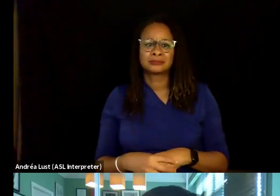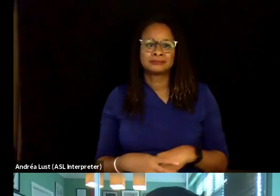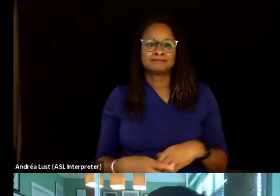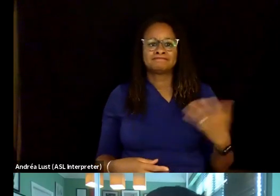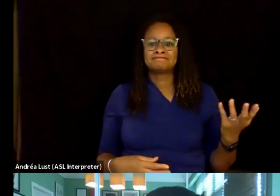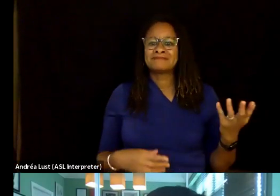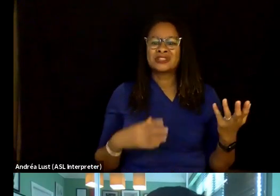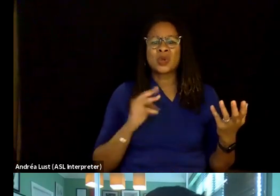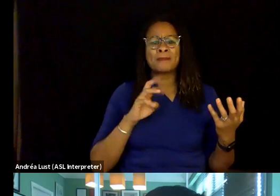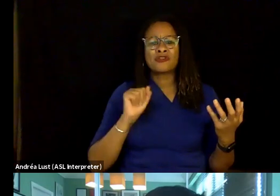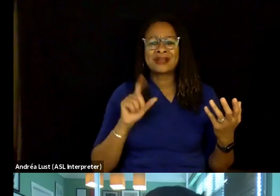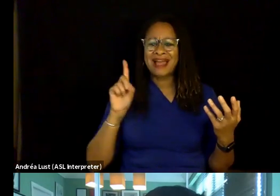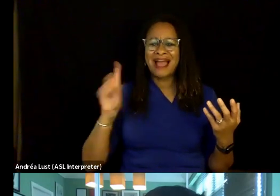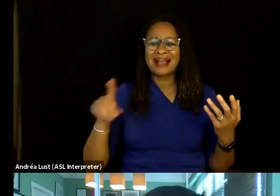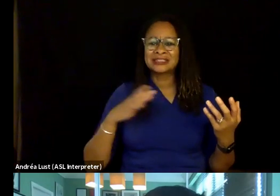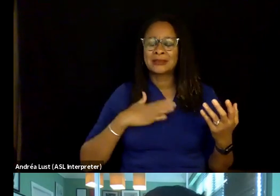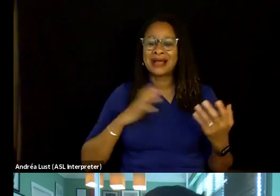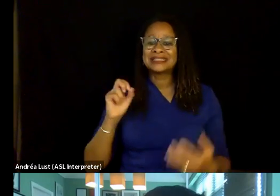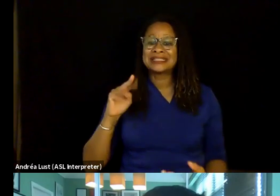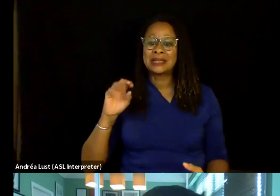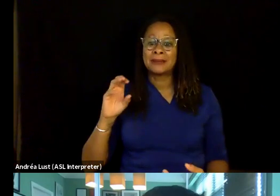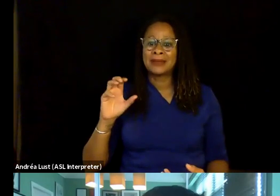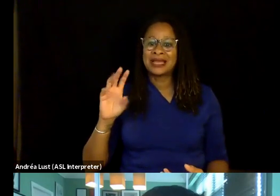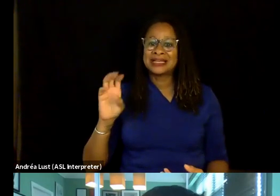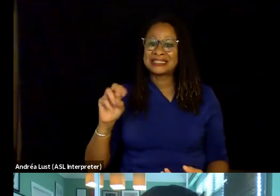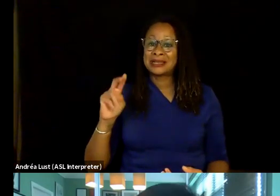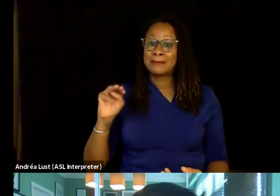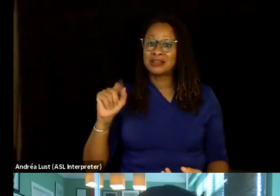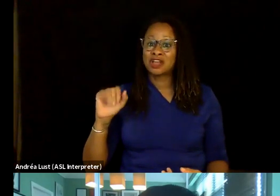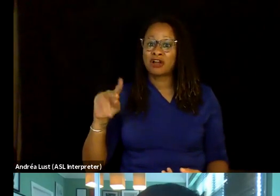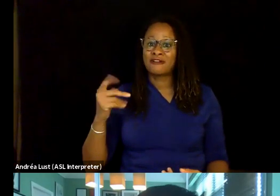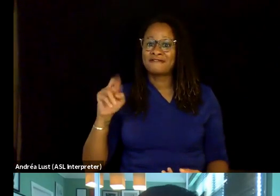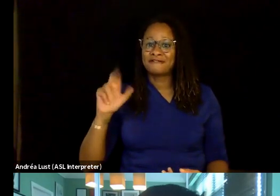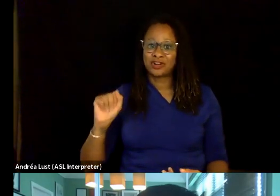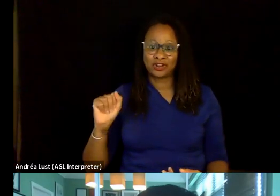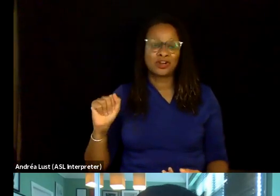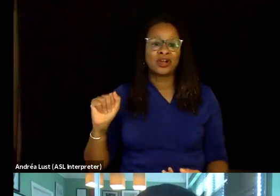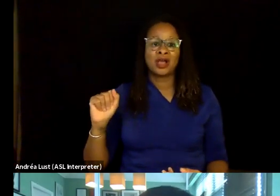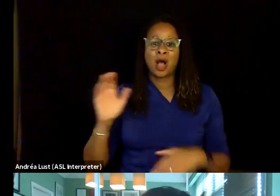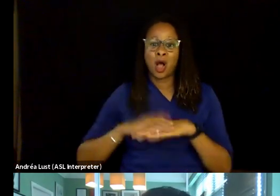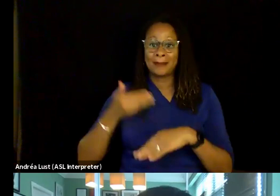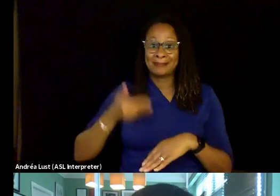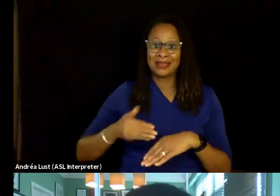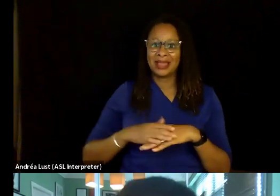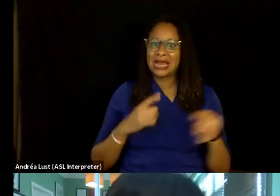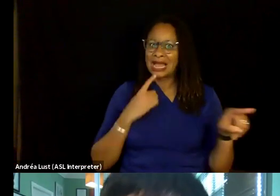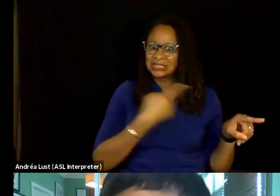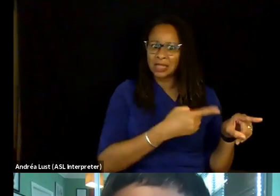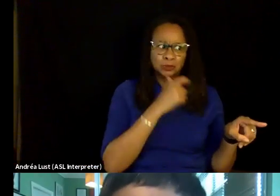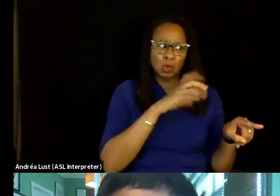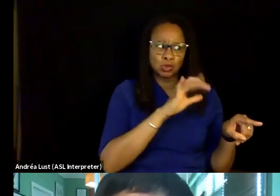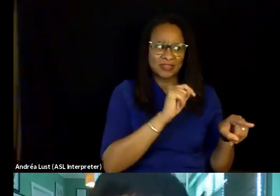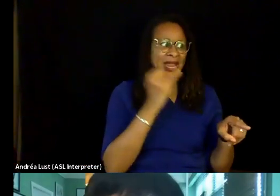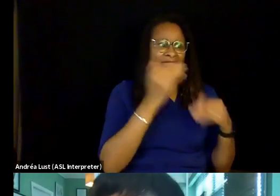my cinematographer to turn the camera on me. And I would say, no, don't ever do that, even if she forces you.